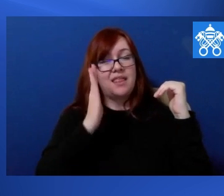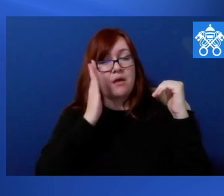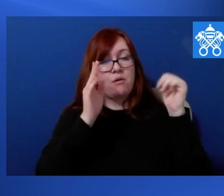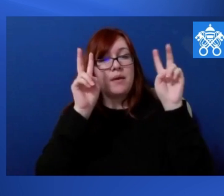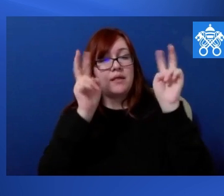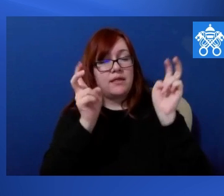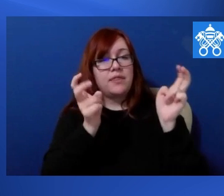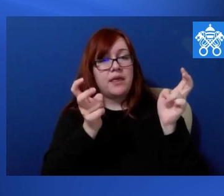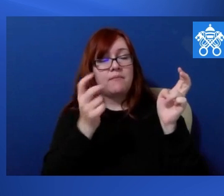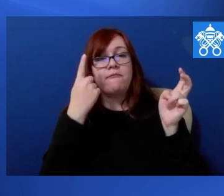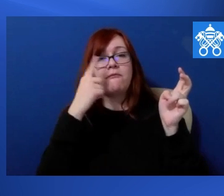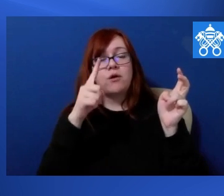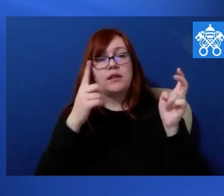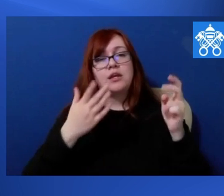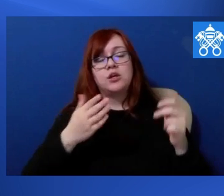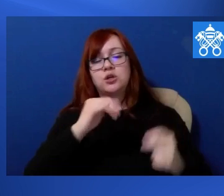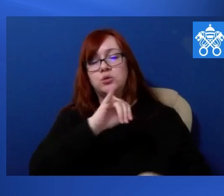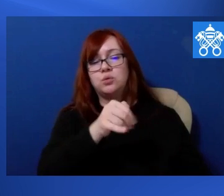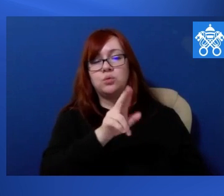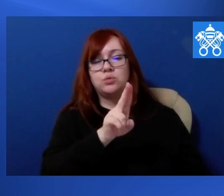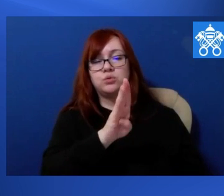of 2025, Pilgrims of Hope.